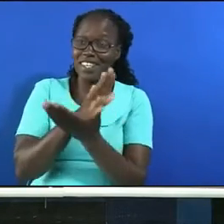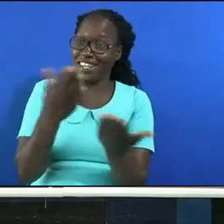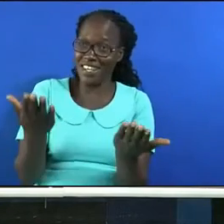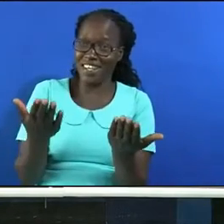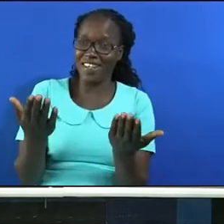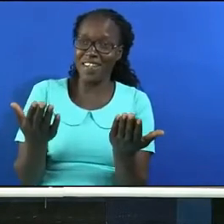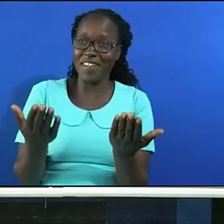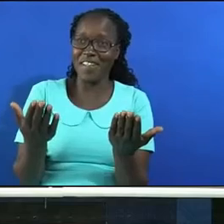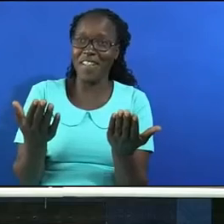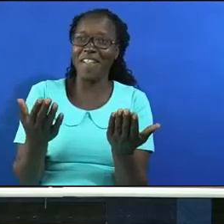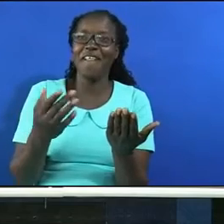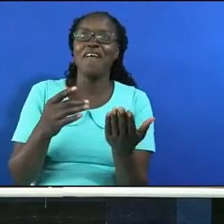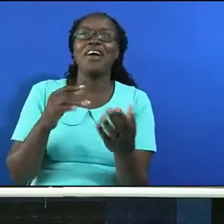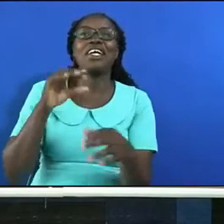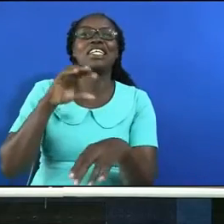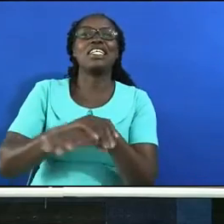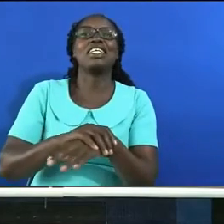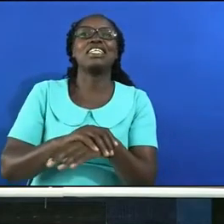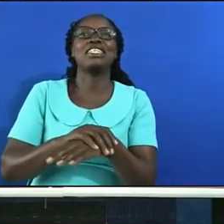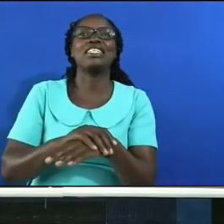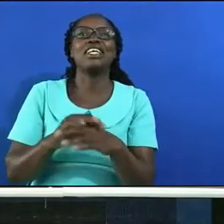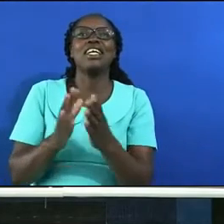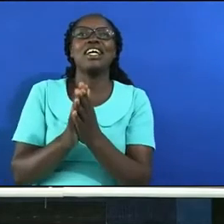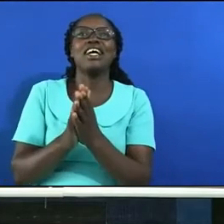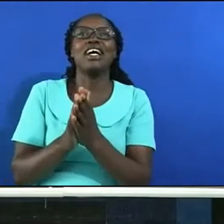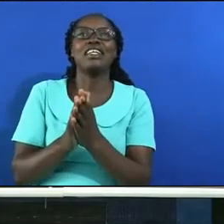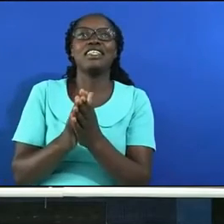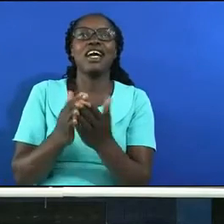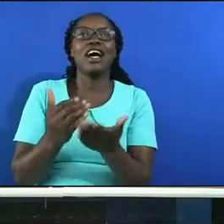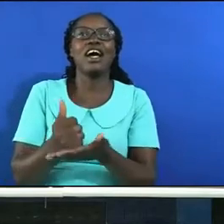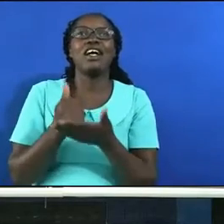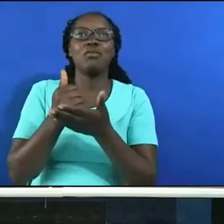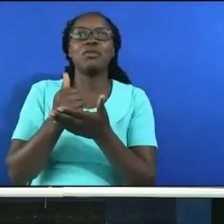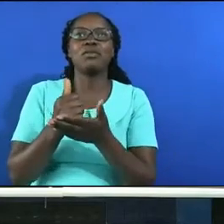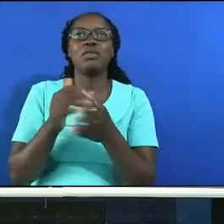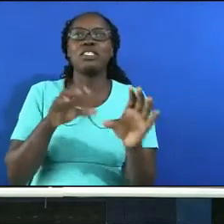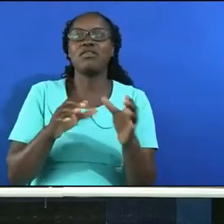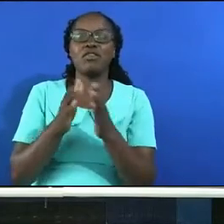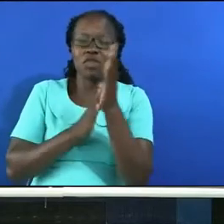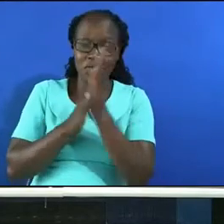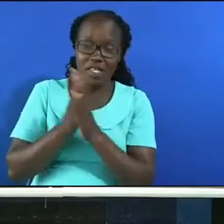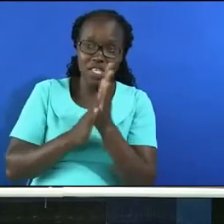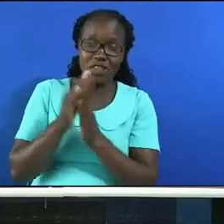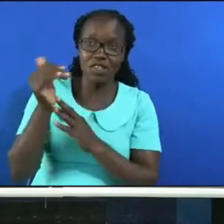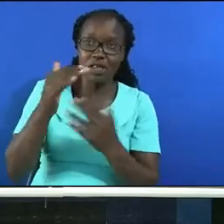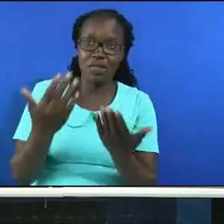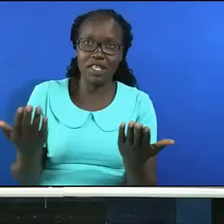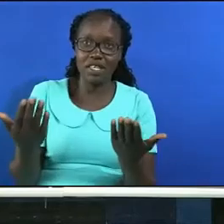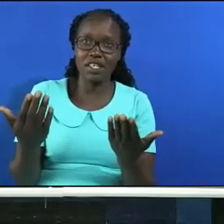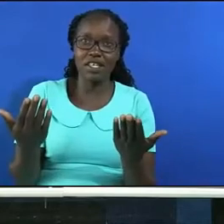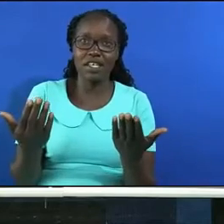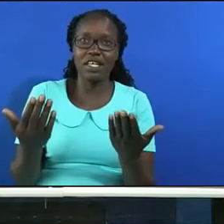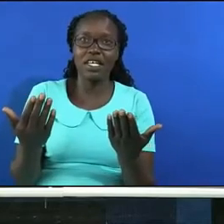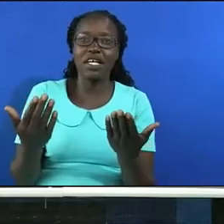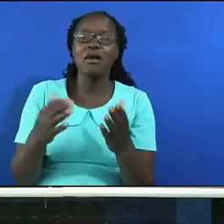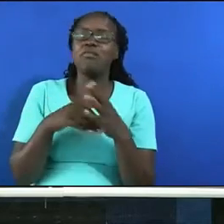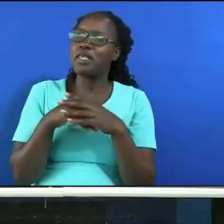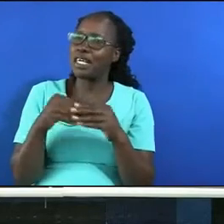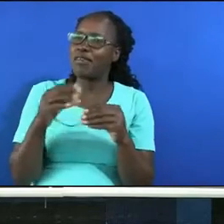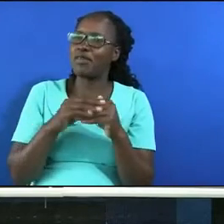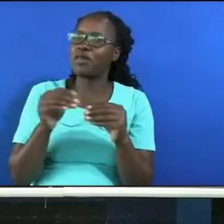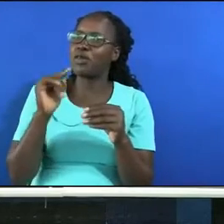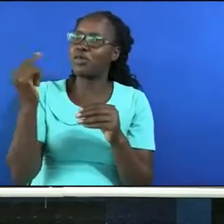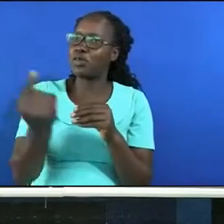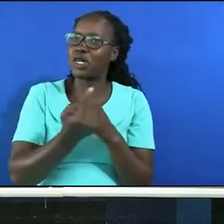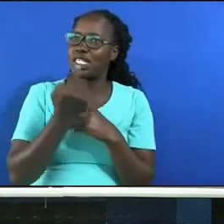together? And you can get a tablet to be assisted. You could be suffering from anxiety or something else. Are we together? Get comfortable